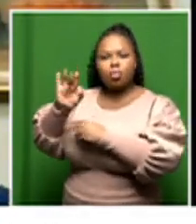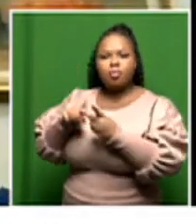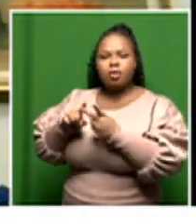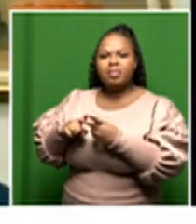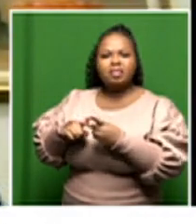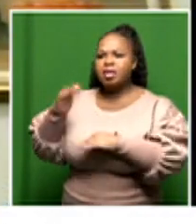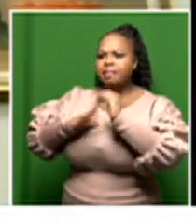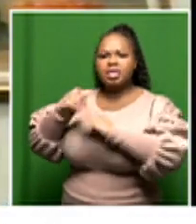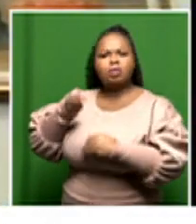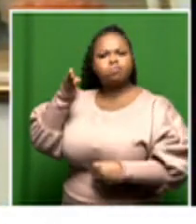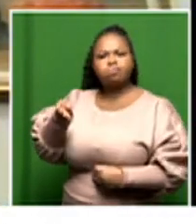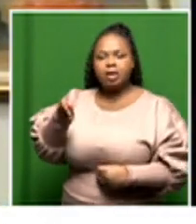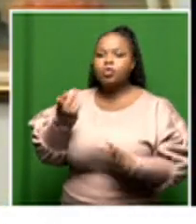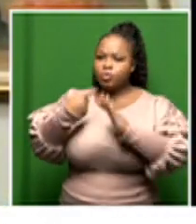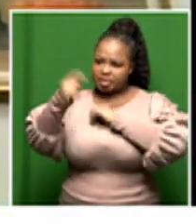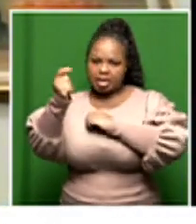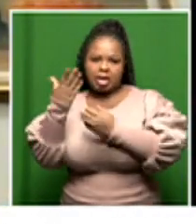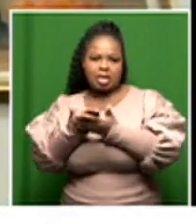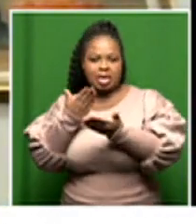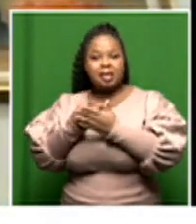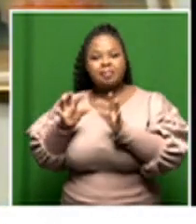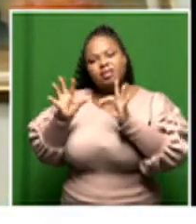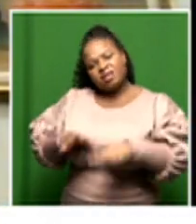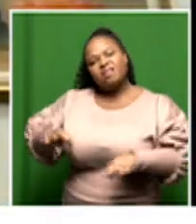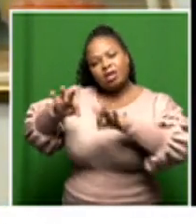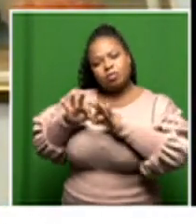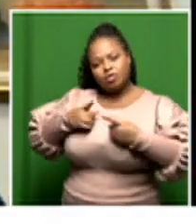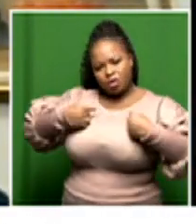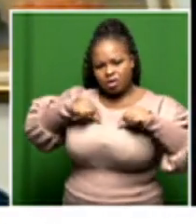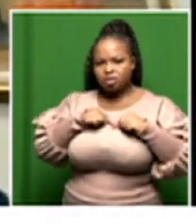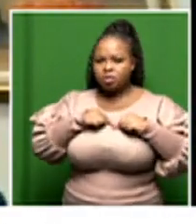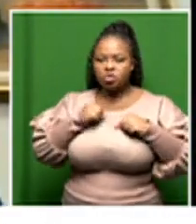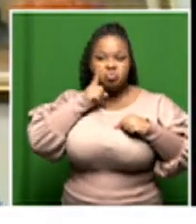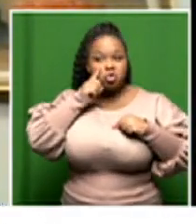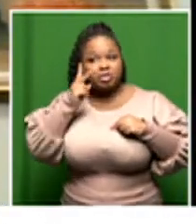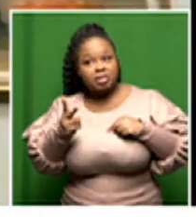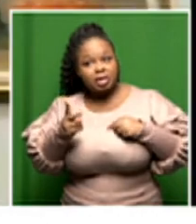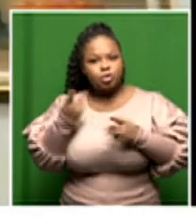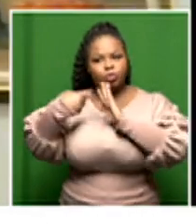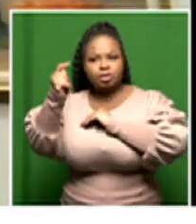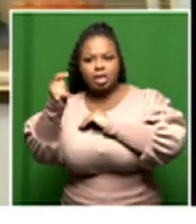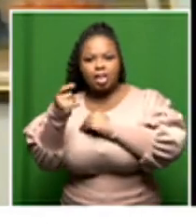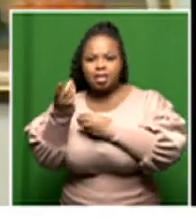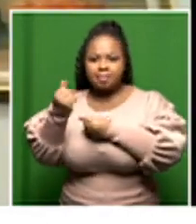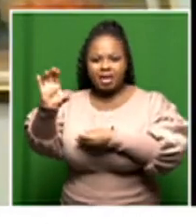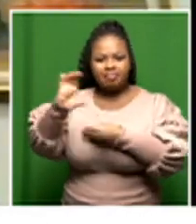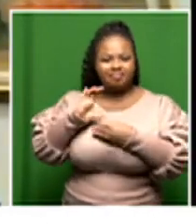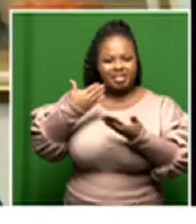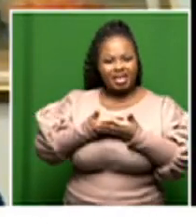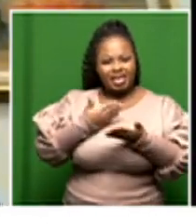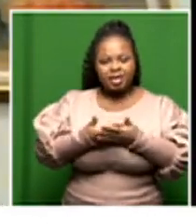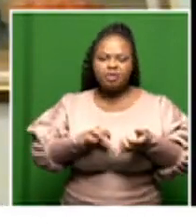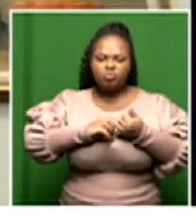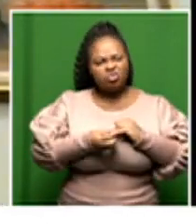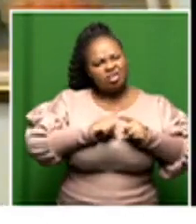very valuable estate for us. So we'll be looking at that. There are a whole lot of measures that we have to take. But